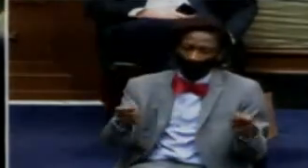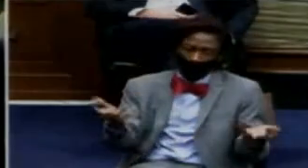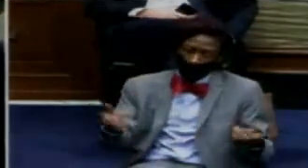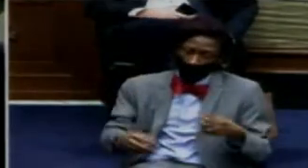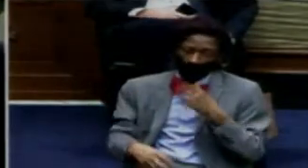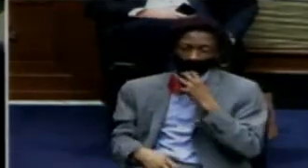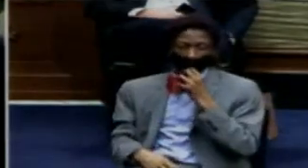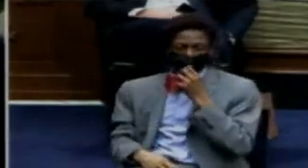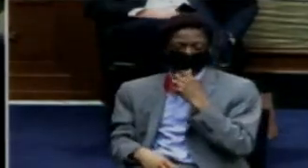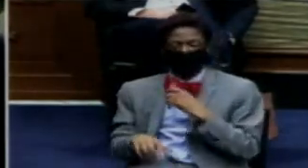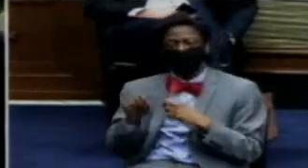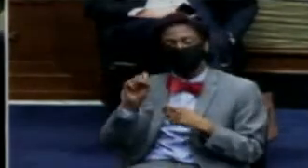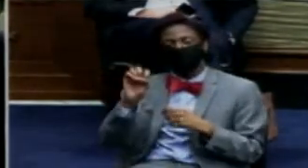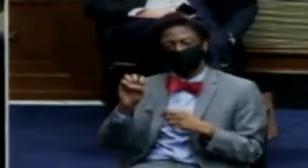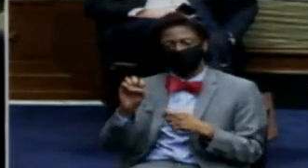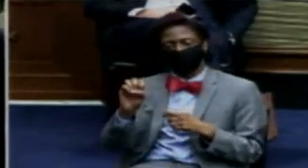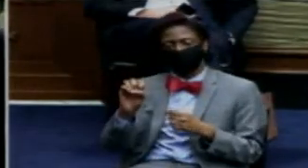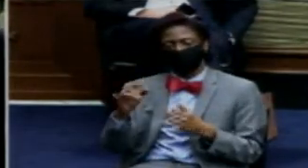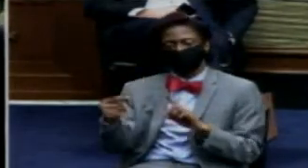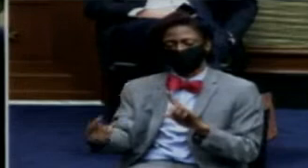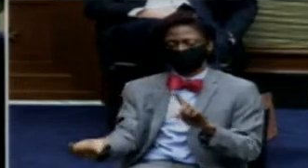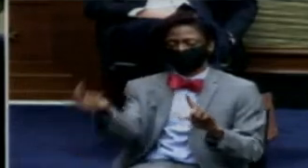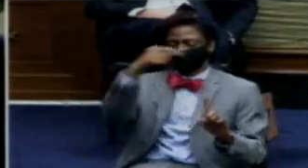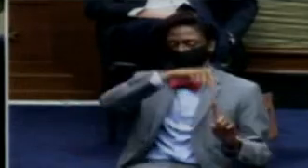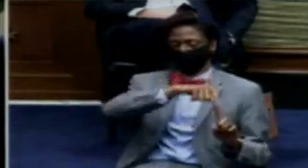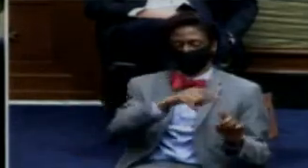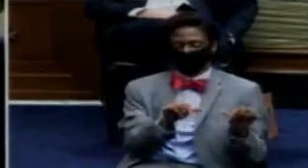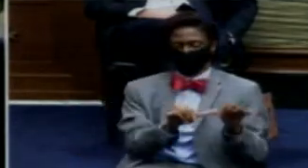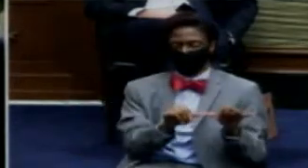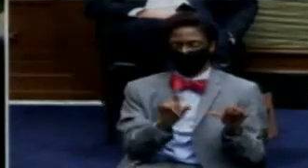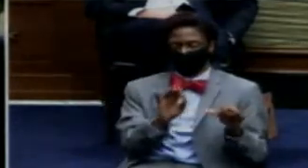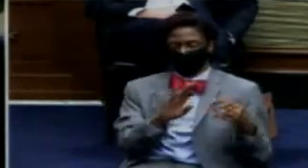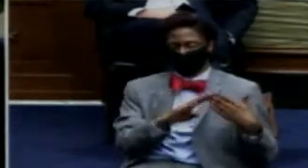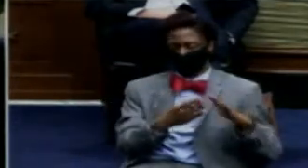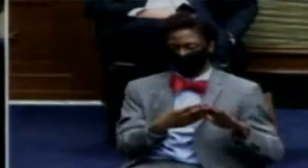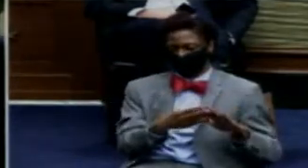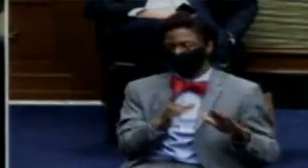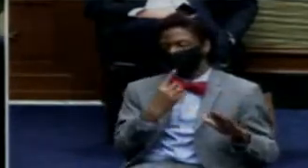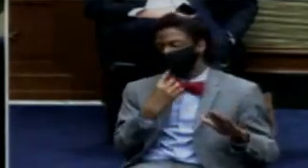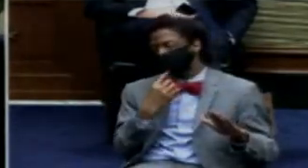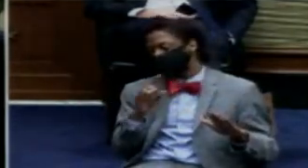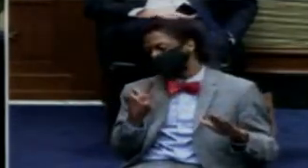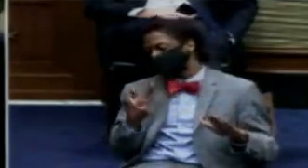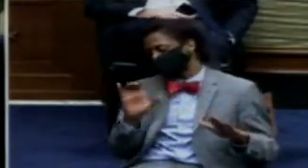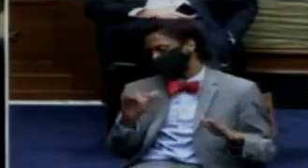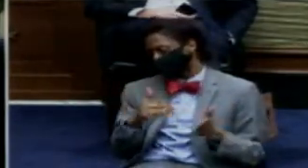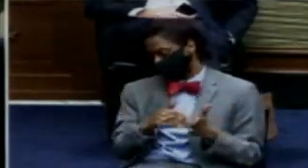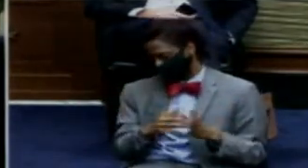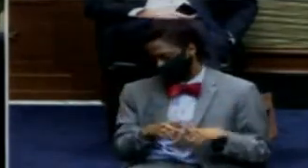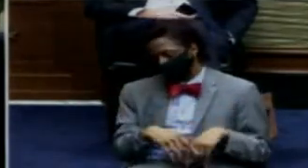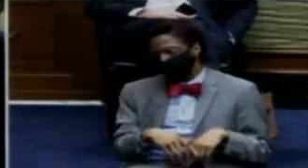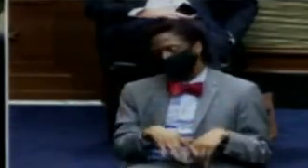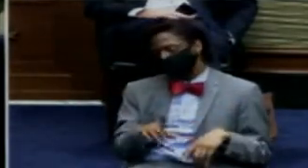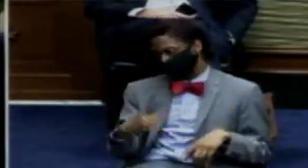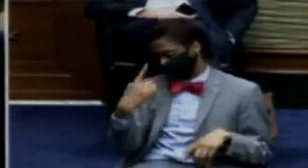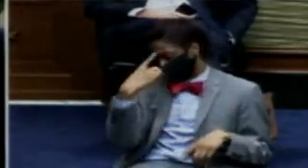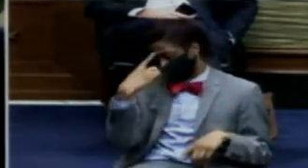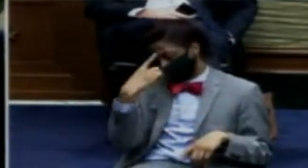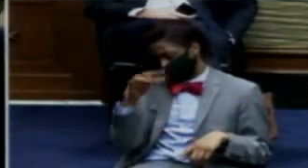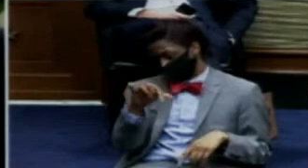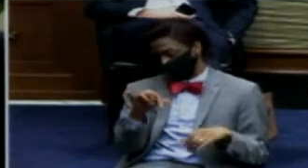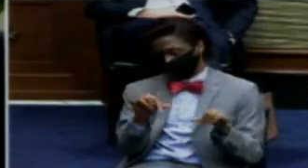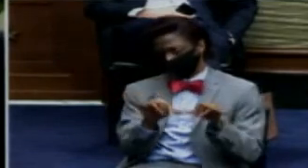So now, let's going back to the size of the city. Yeah, you said it's about 700,000. Do you think that the size